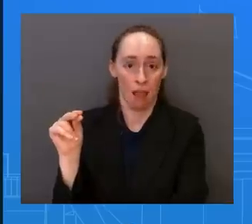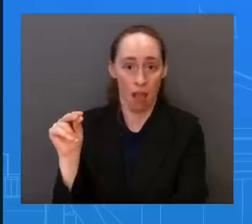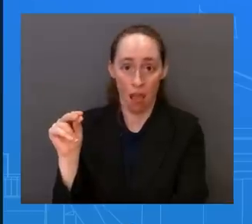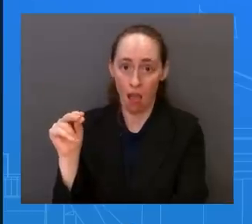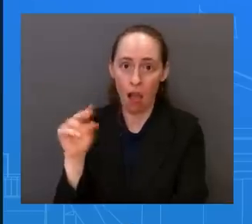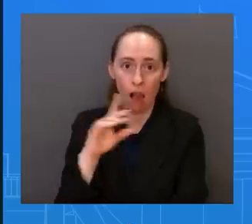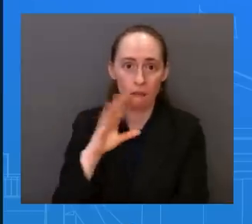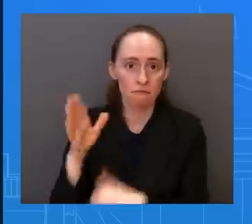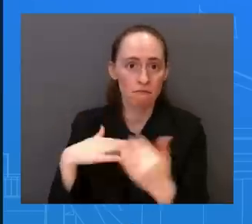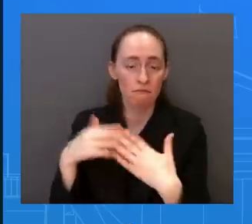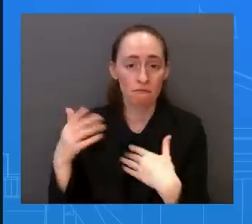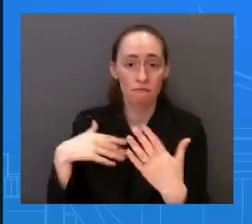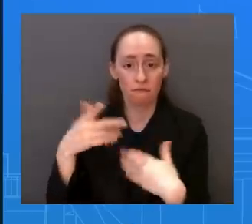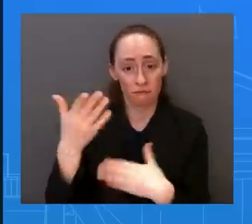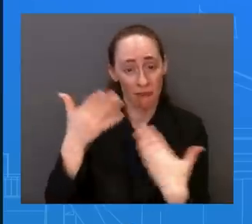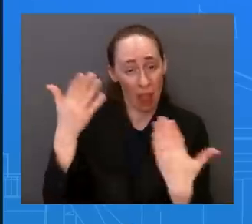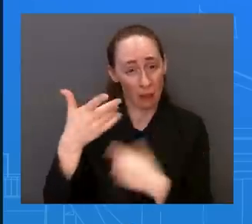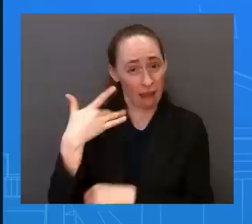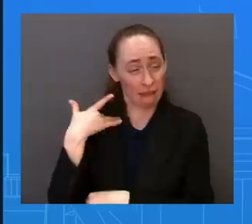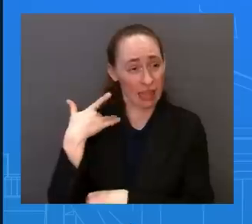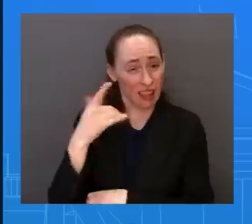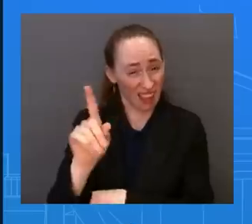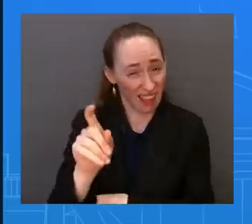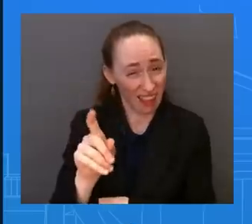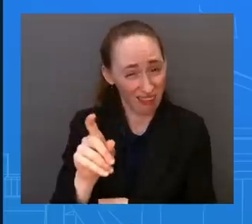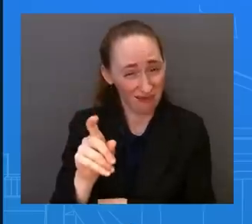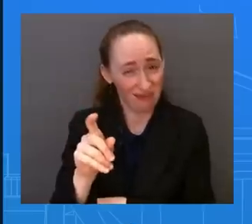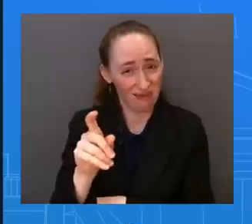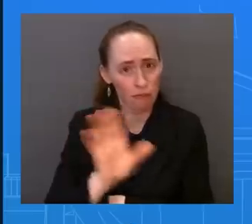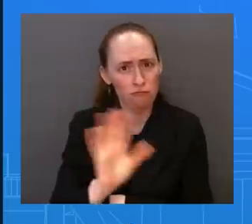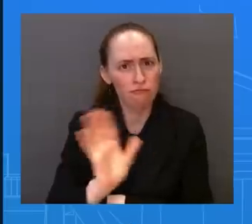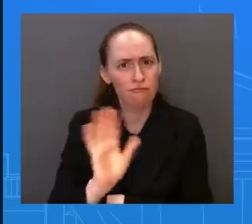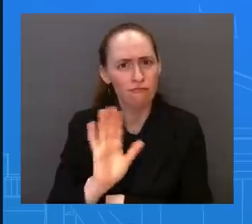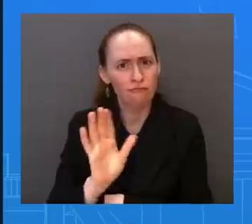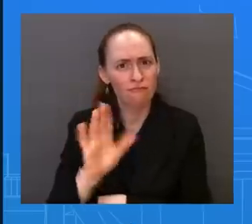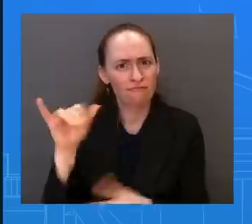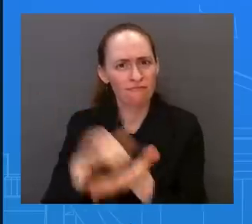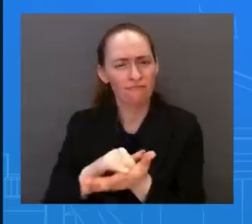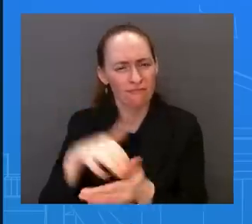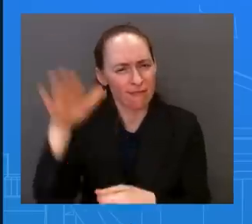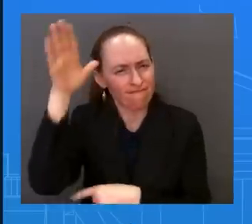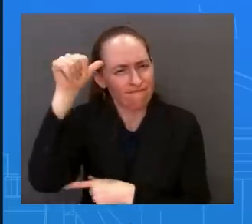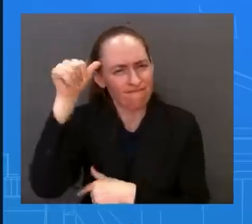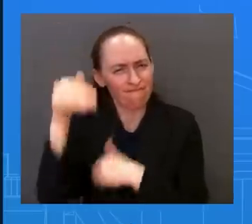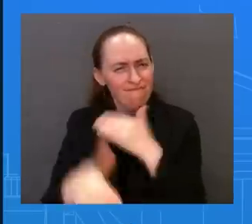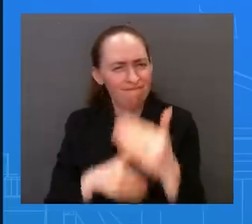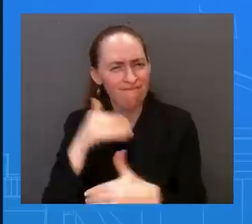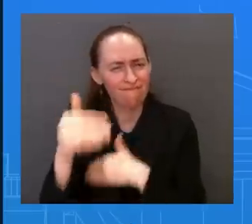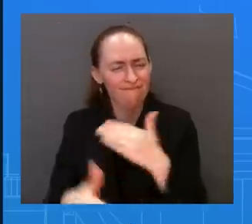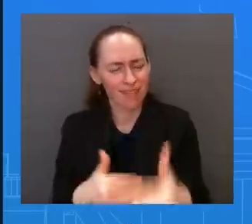he'll draw some clear lines of things where he's not prepared to do,